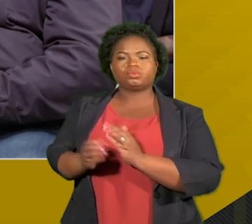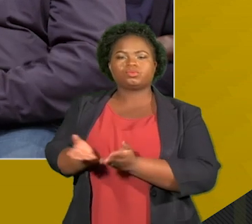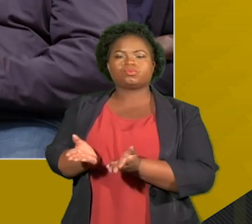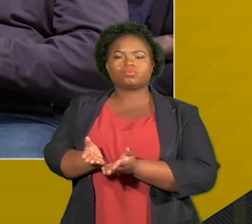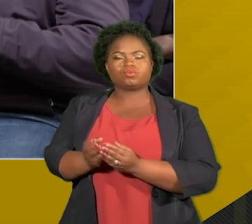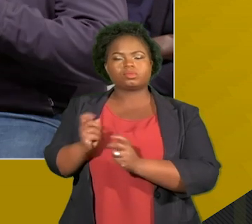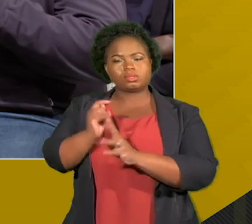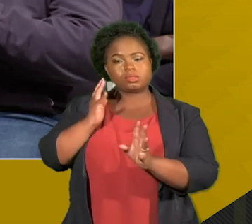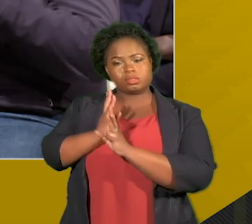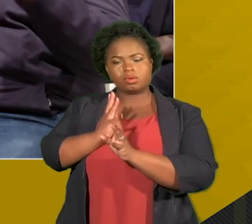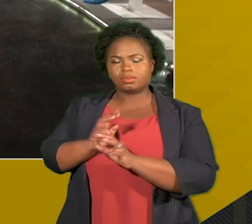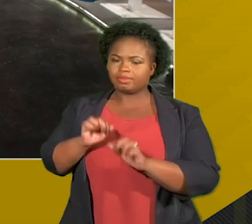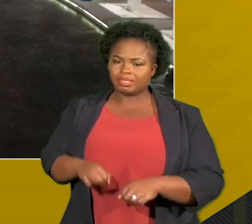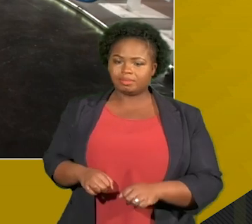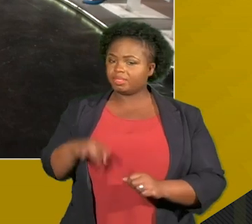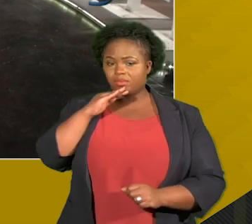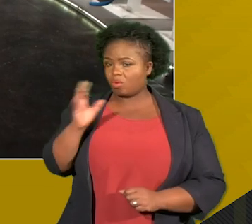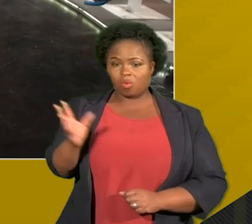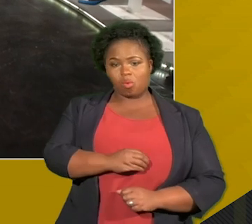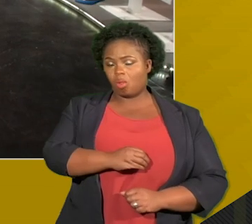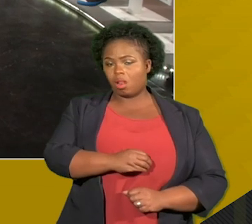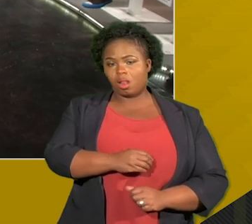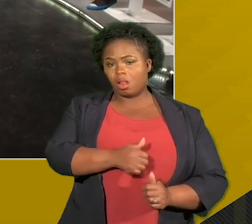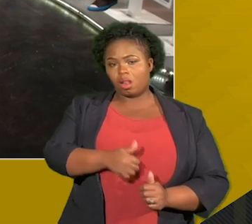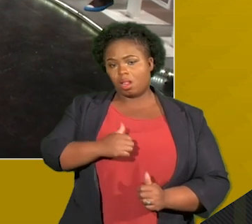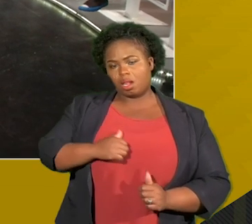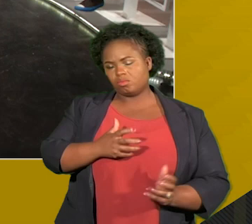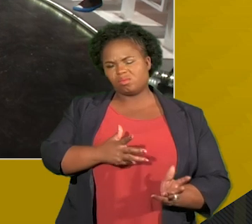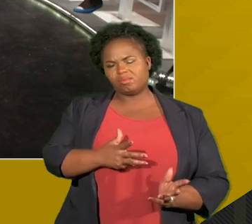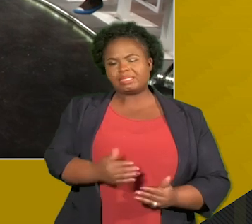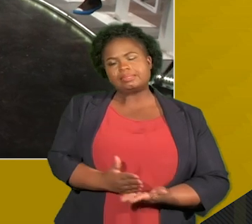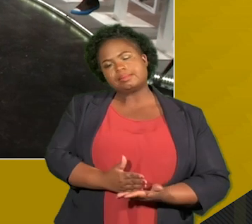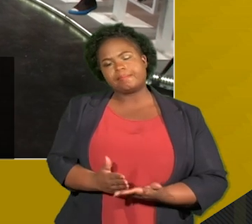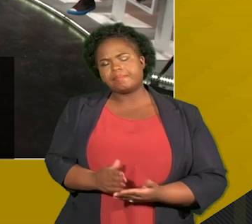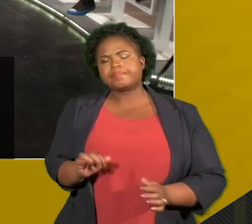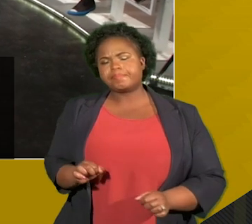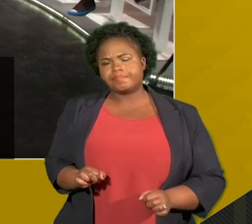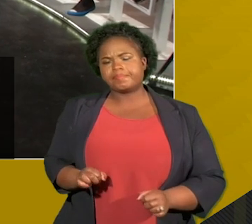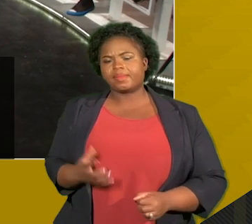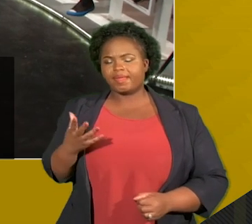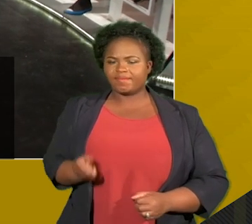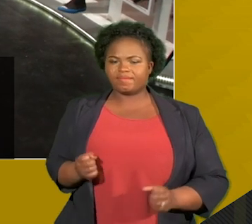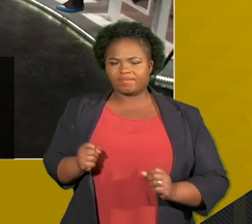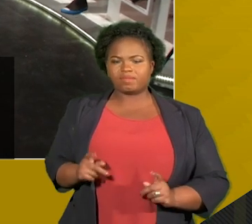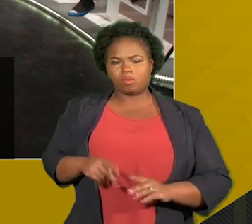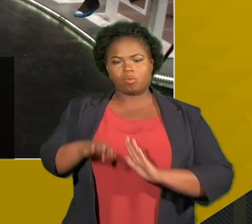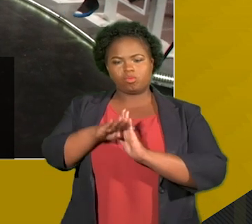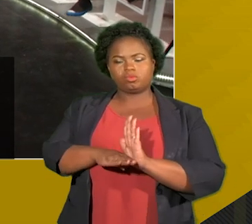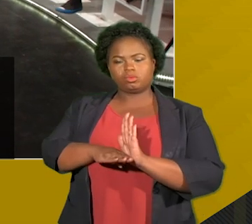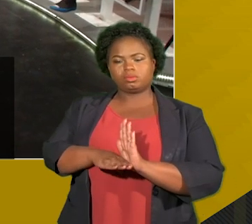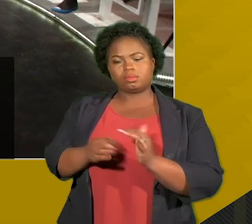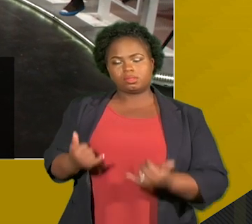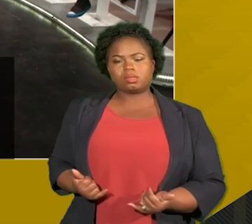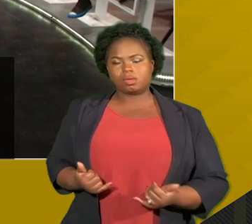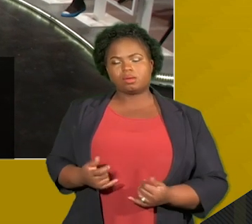townships. And not all schools have this privilege, but I know that most have a facility or a program that's being